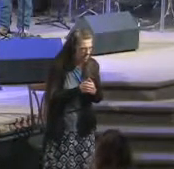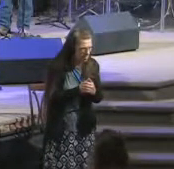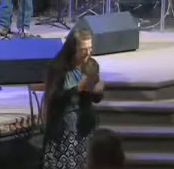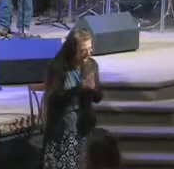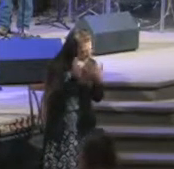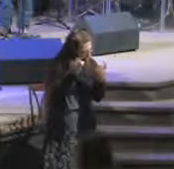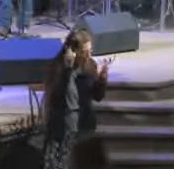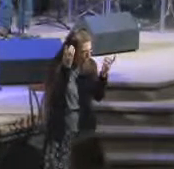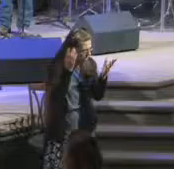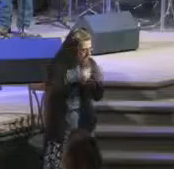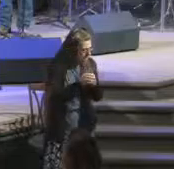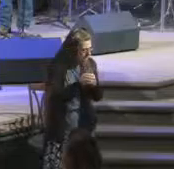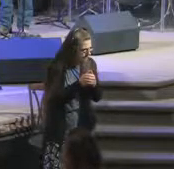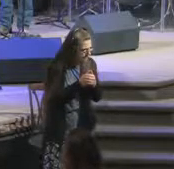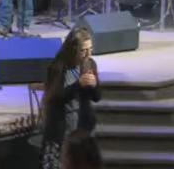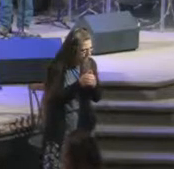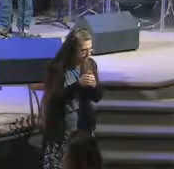Hallelujah.